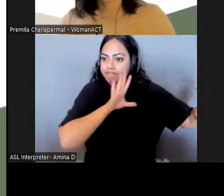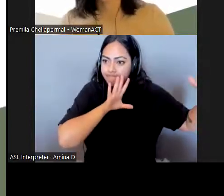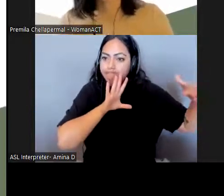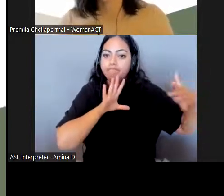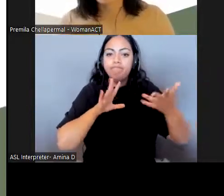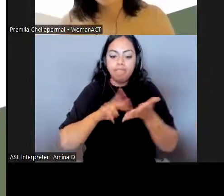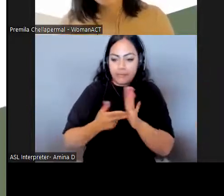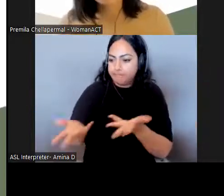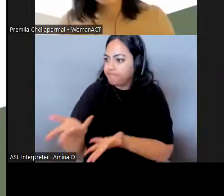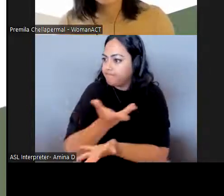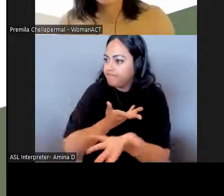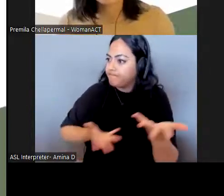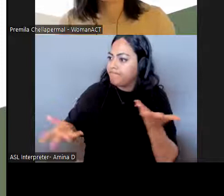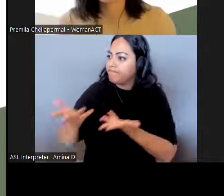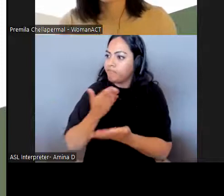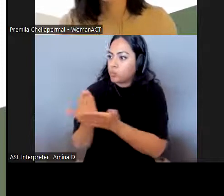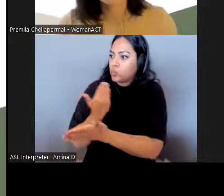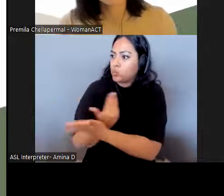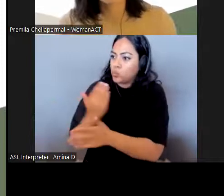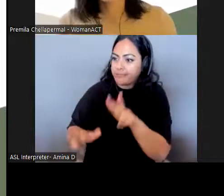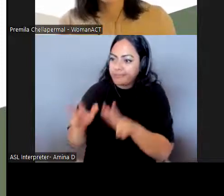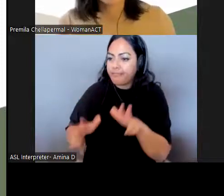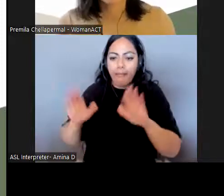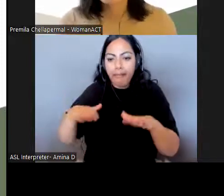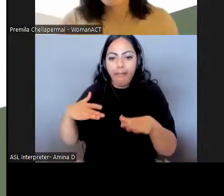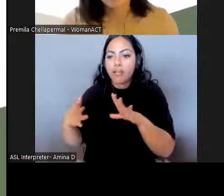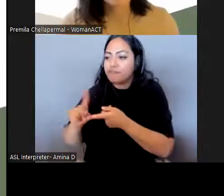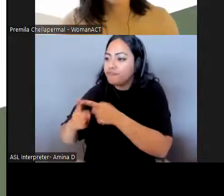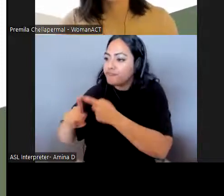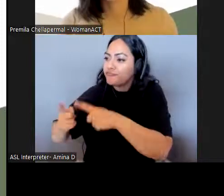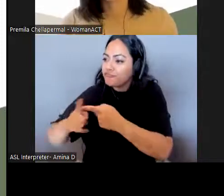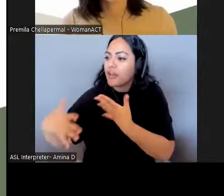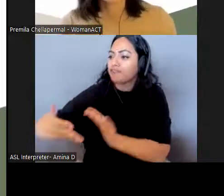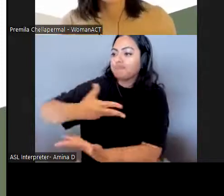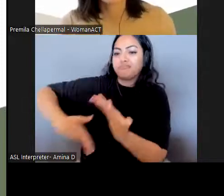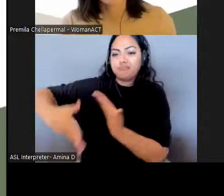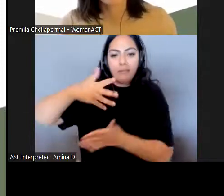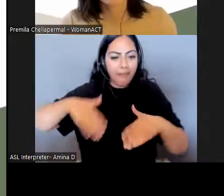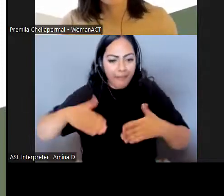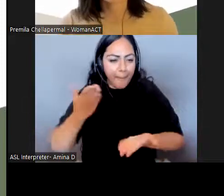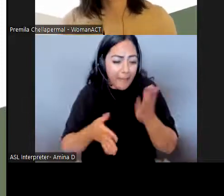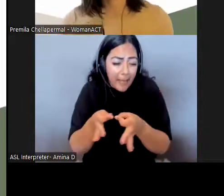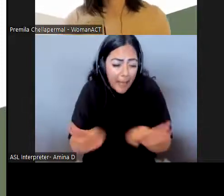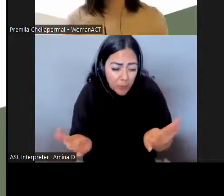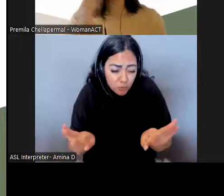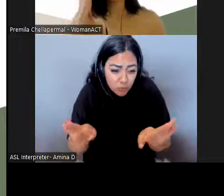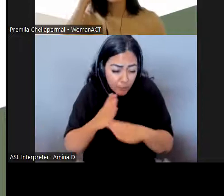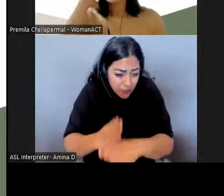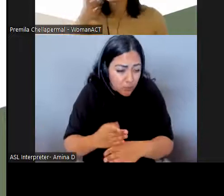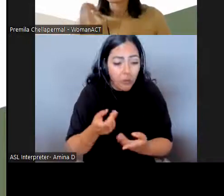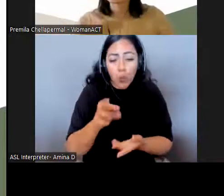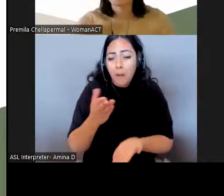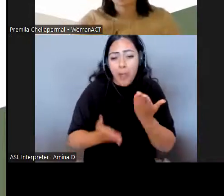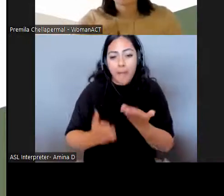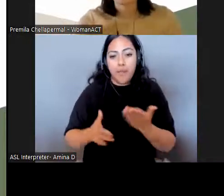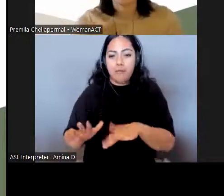social network and their community and haven't been able to rebuild it because of those language barriers or because of isolation by the abuser.